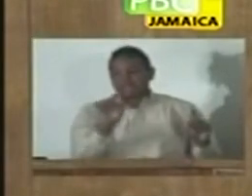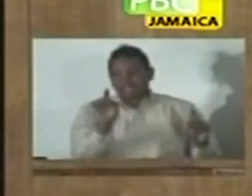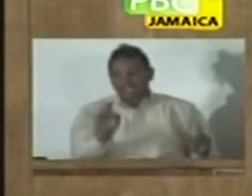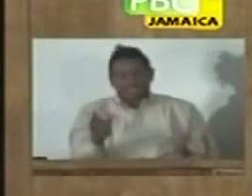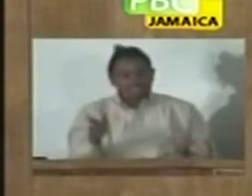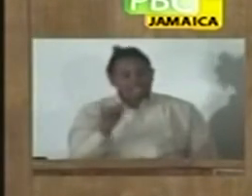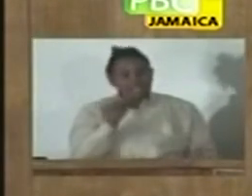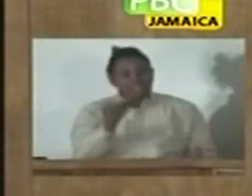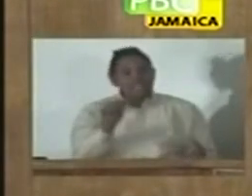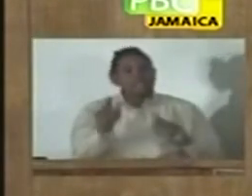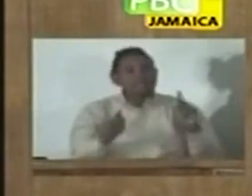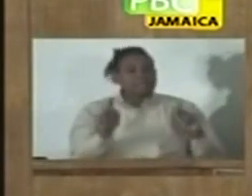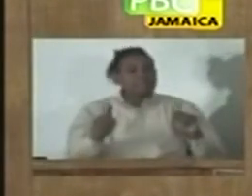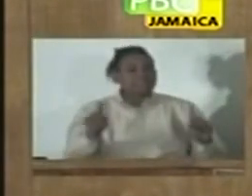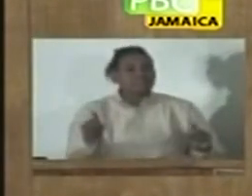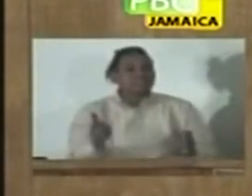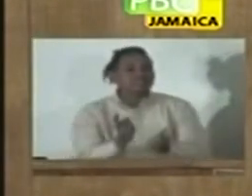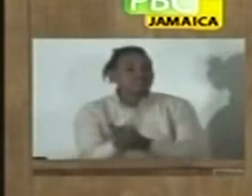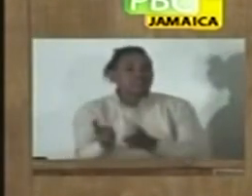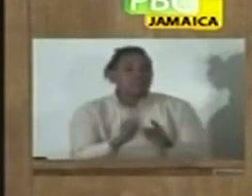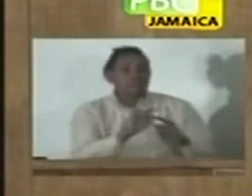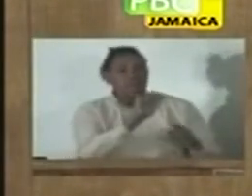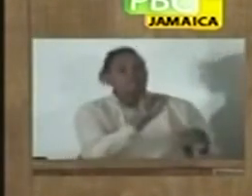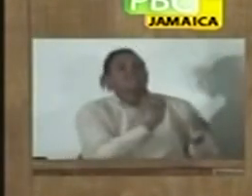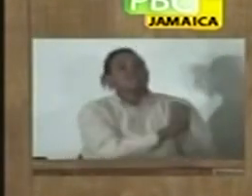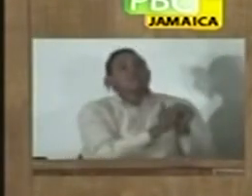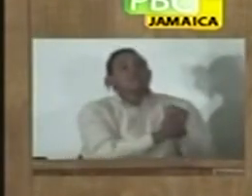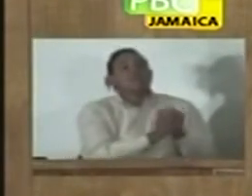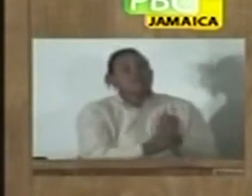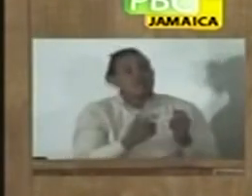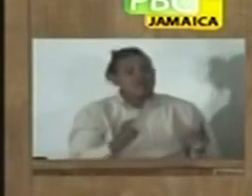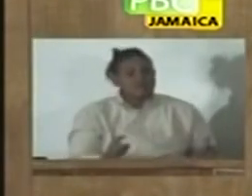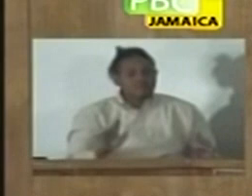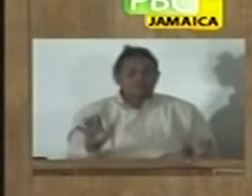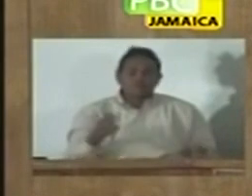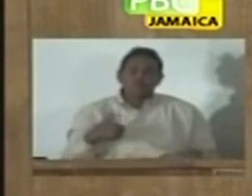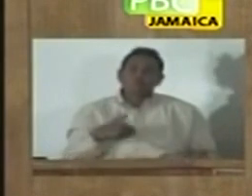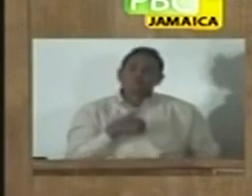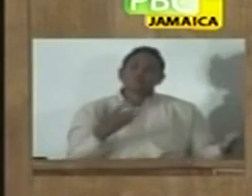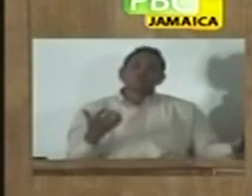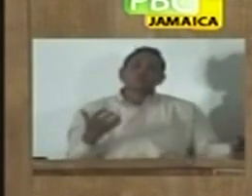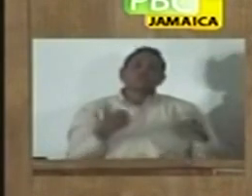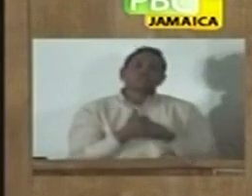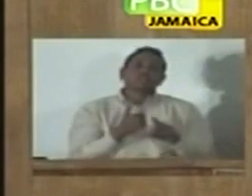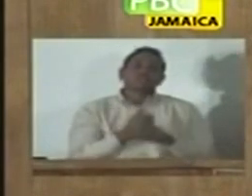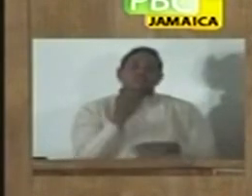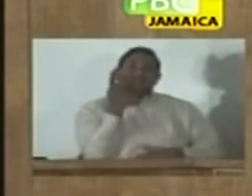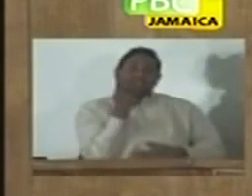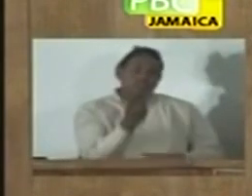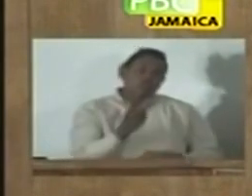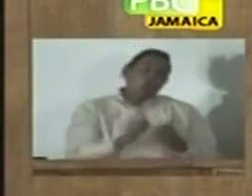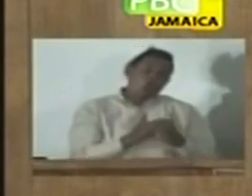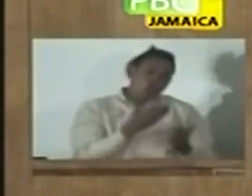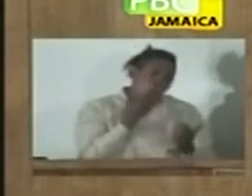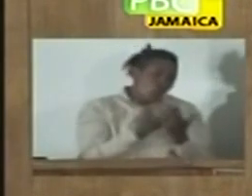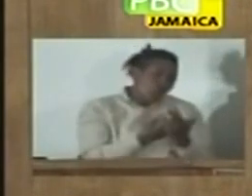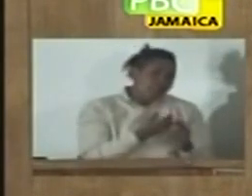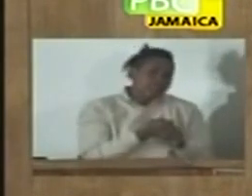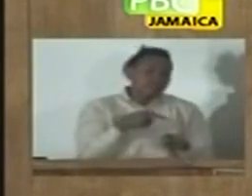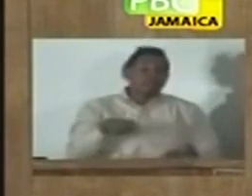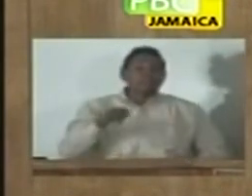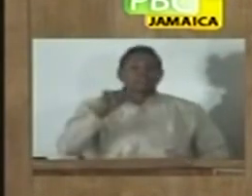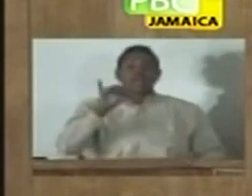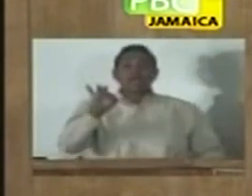and not the people's test. And we want to see how well this